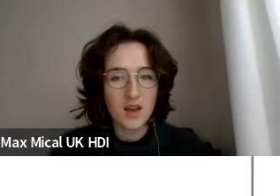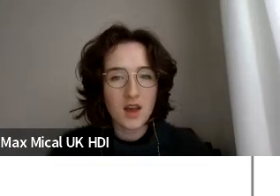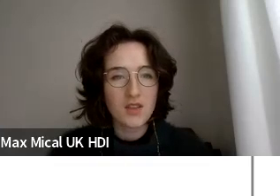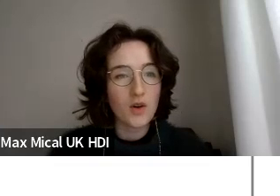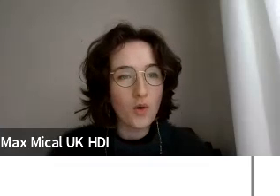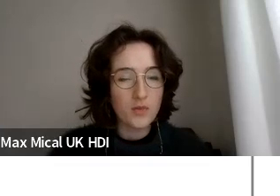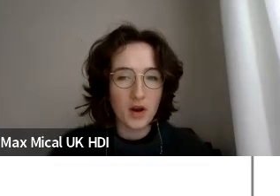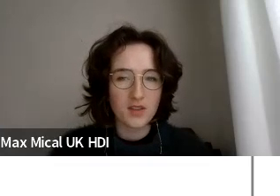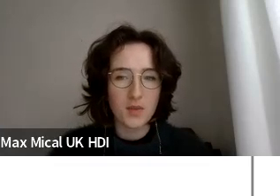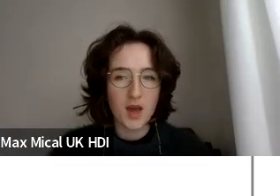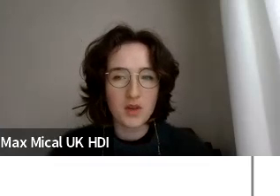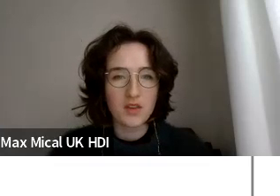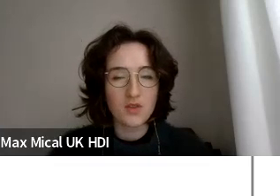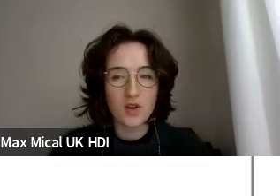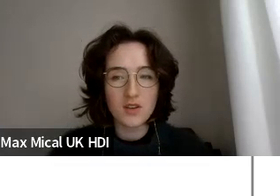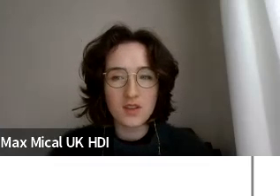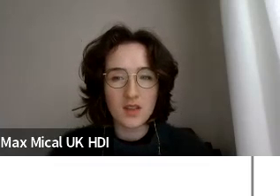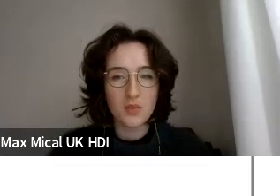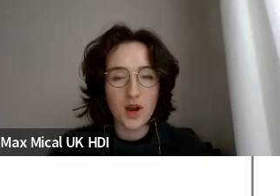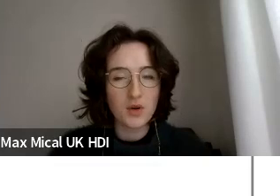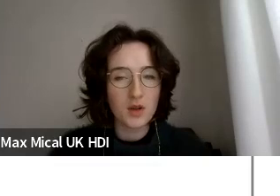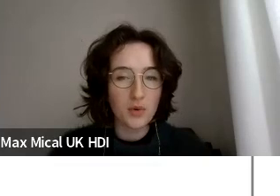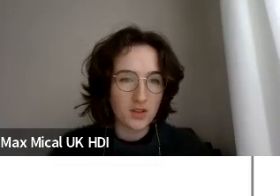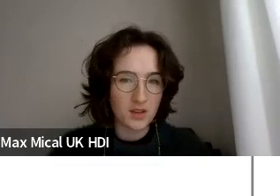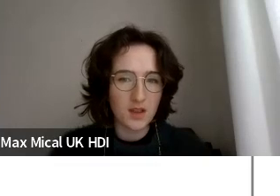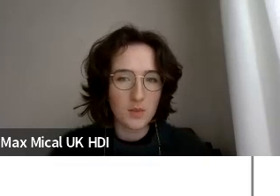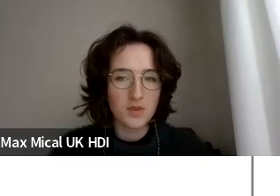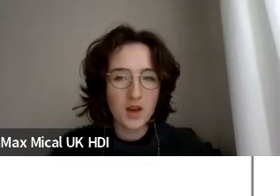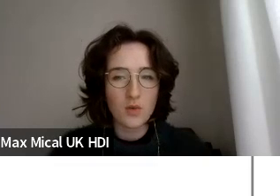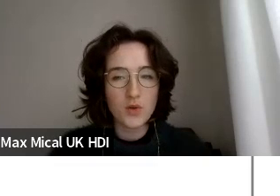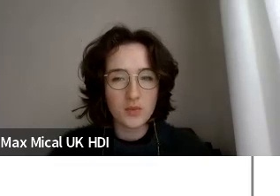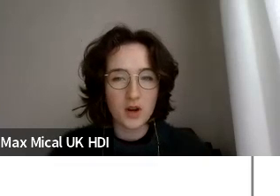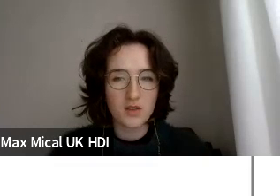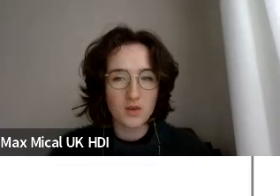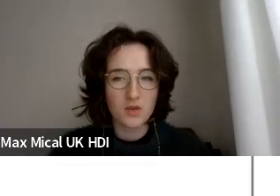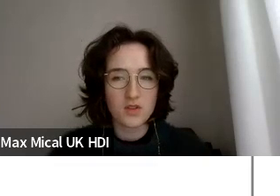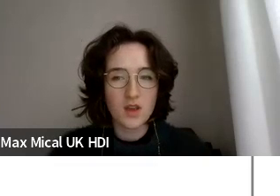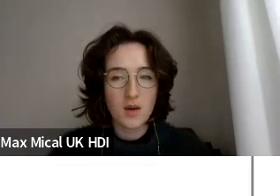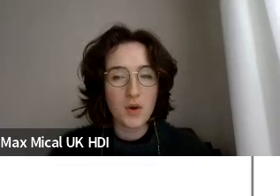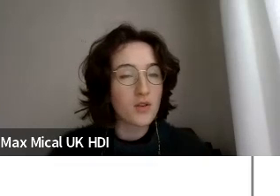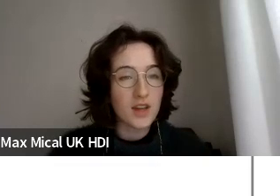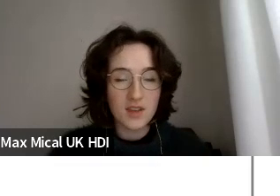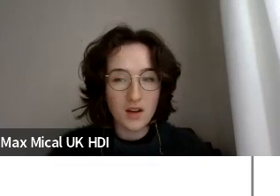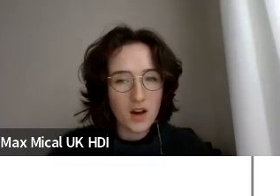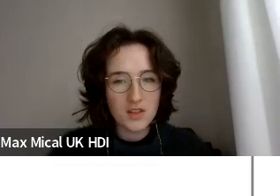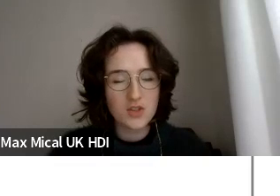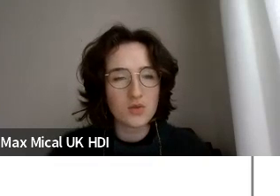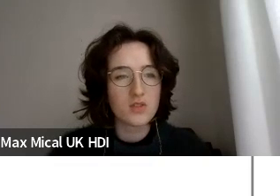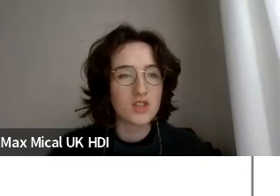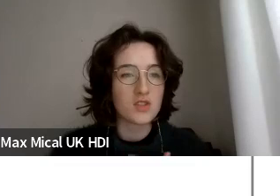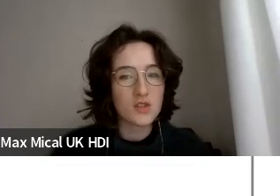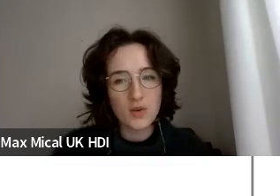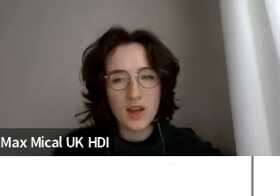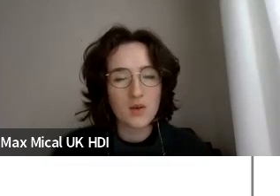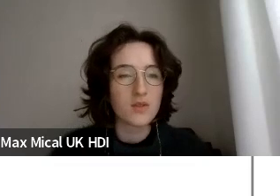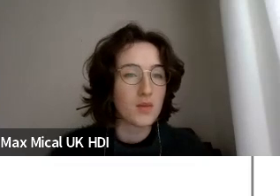done. The goal of process mapping is to understand the primary process steps, roles of process owners, bottlenecks that cause issues